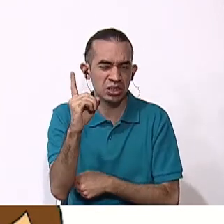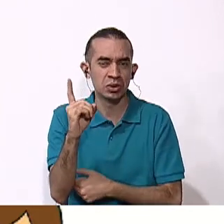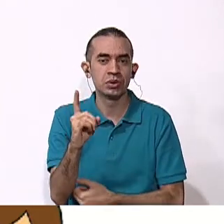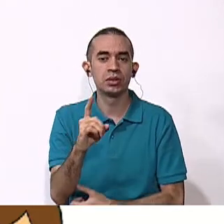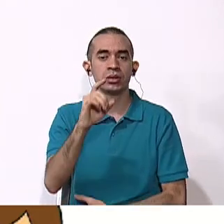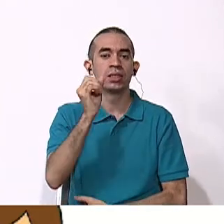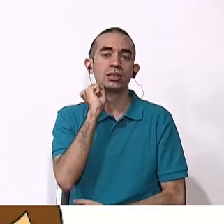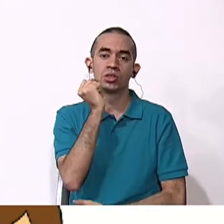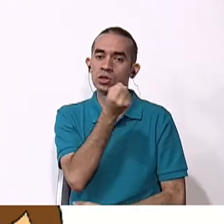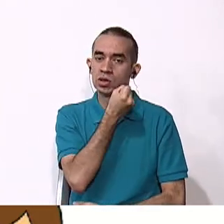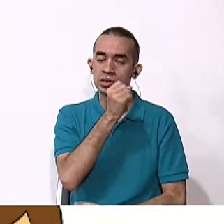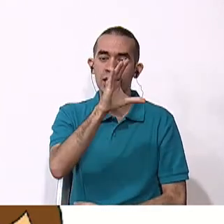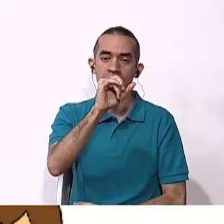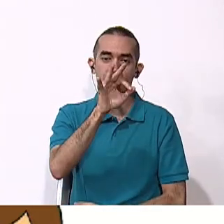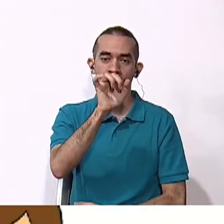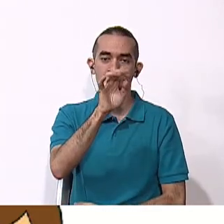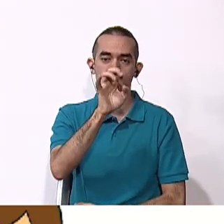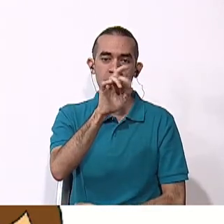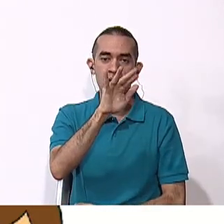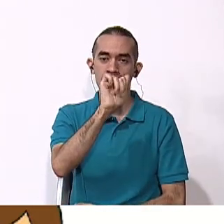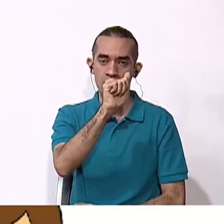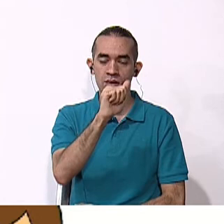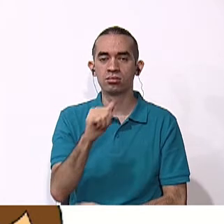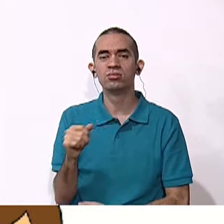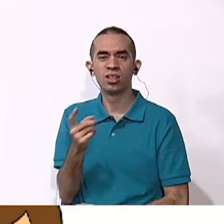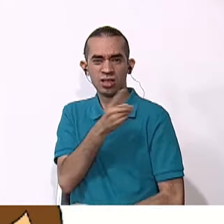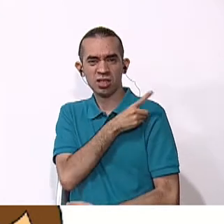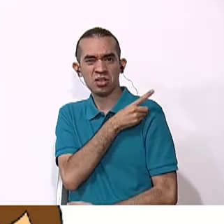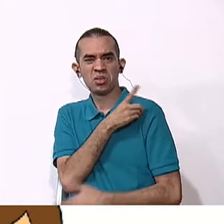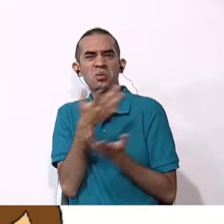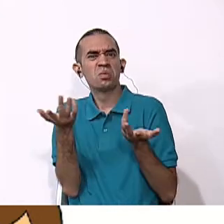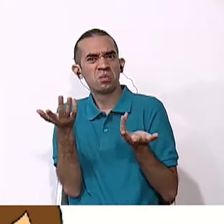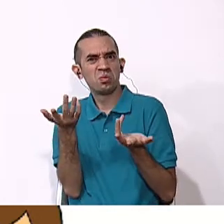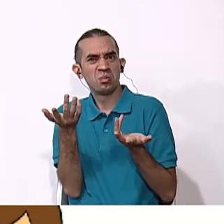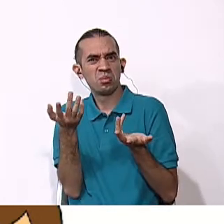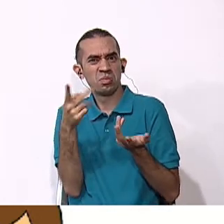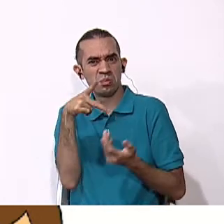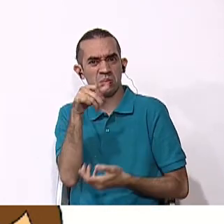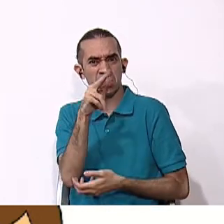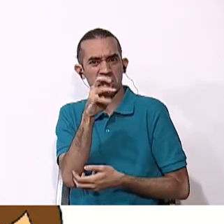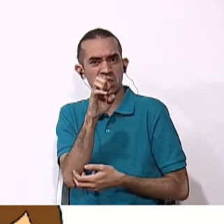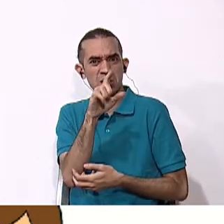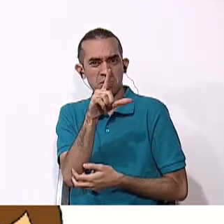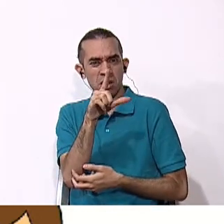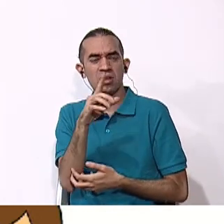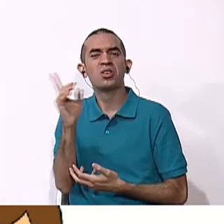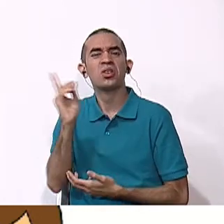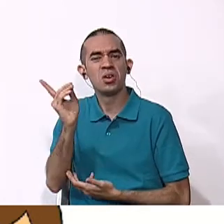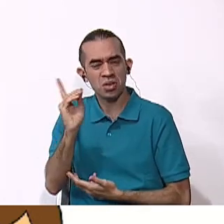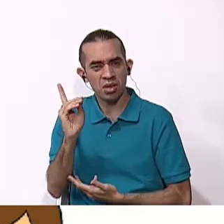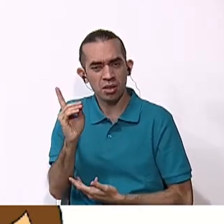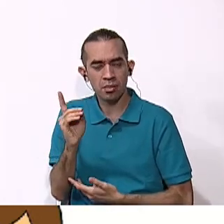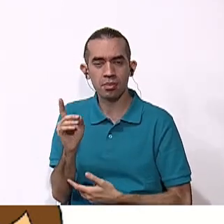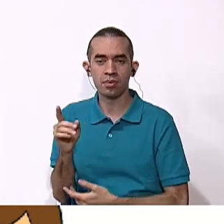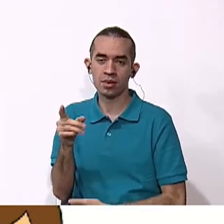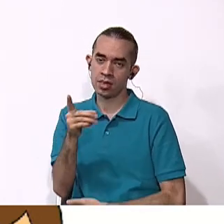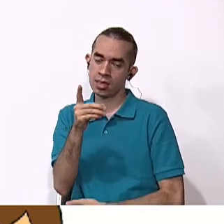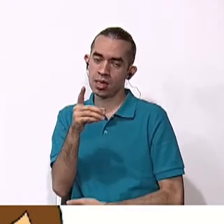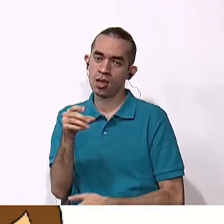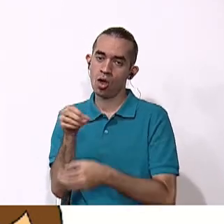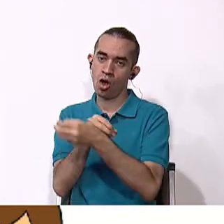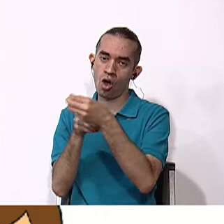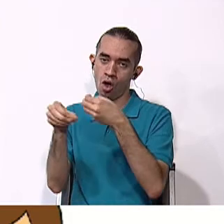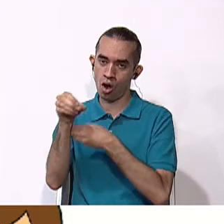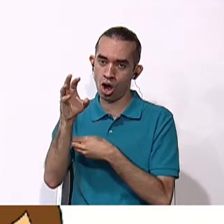the cafeteria. Very good. And the principal. Yes, he works in the